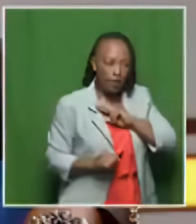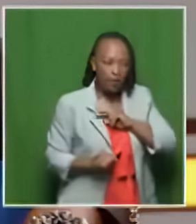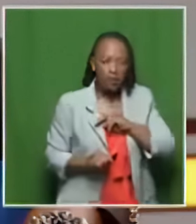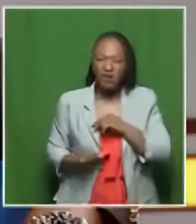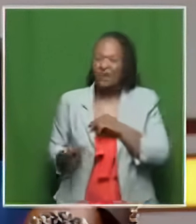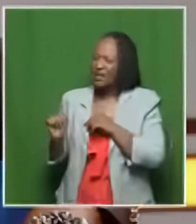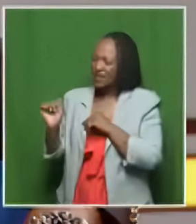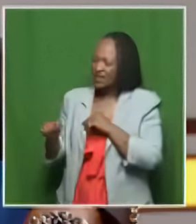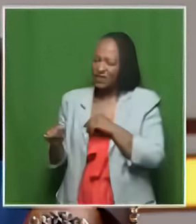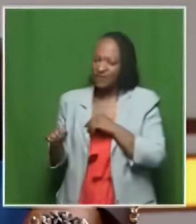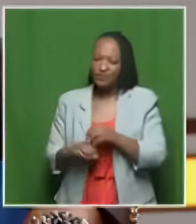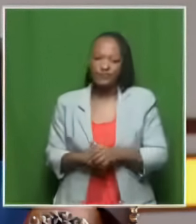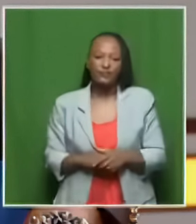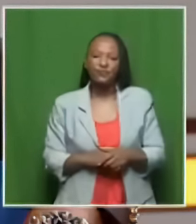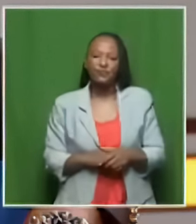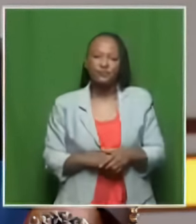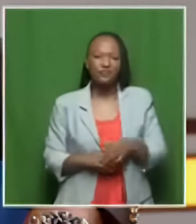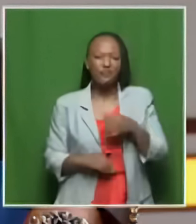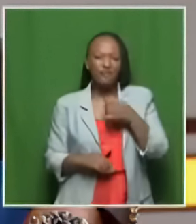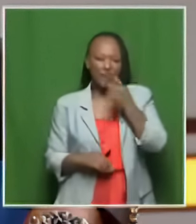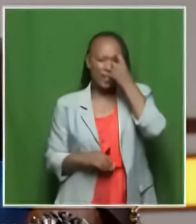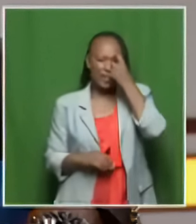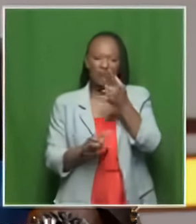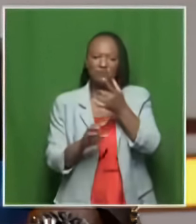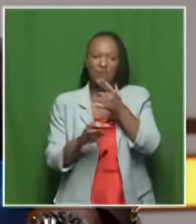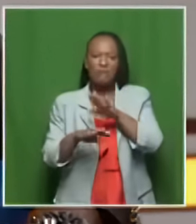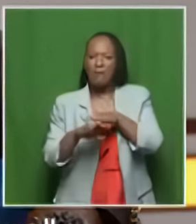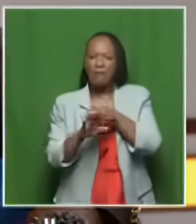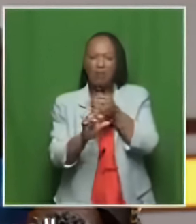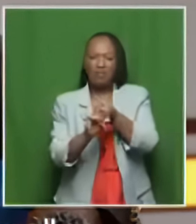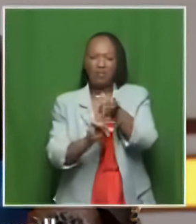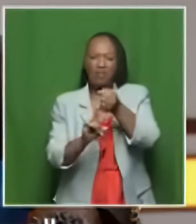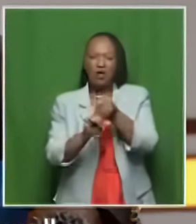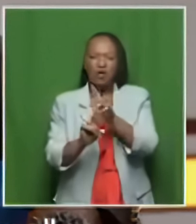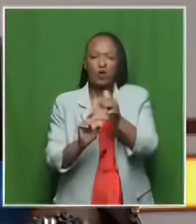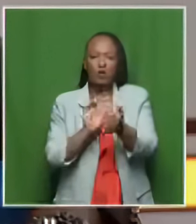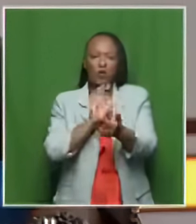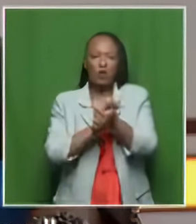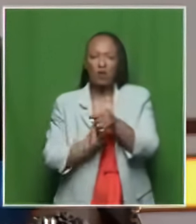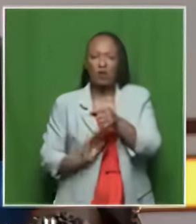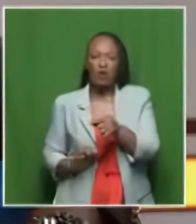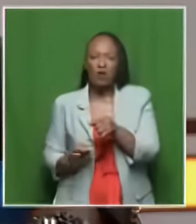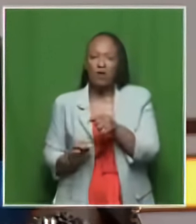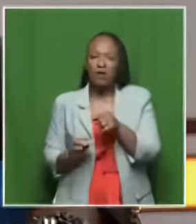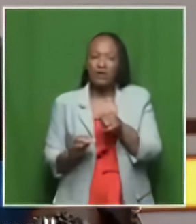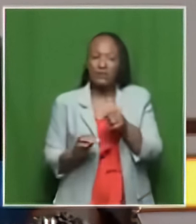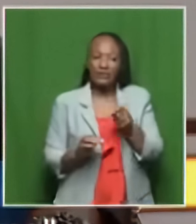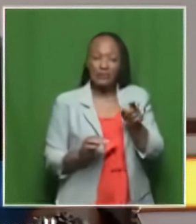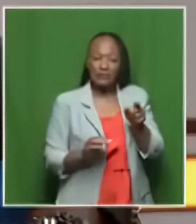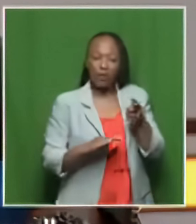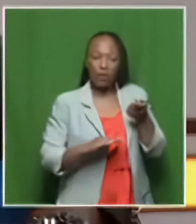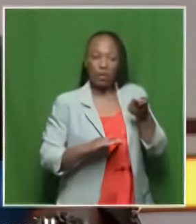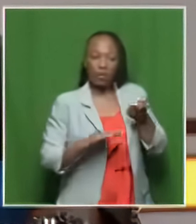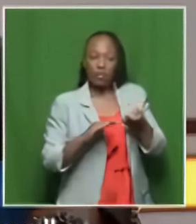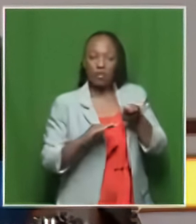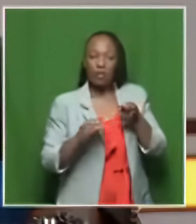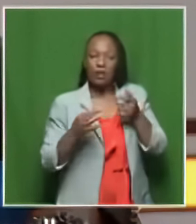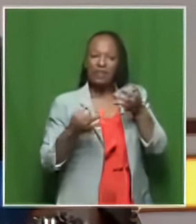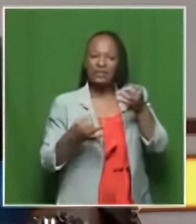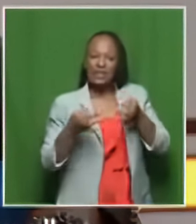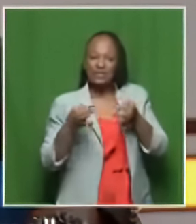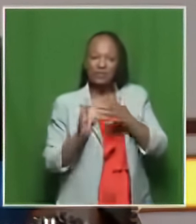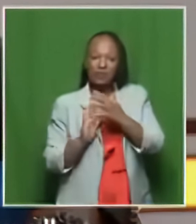think she's pursuing something else other than the law. I mean, in her judgment was saying, I was